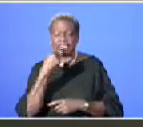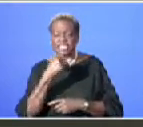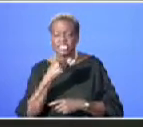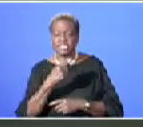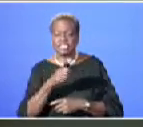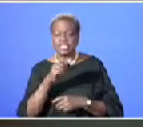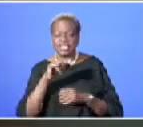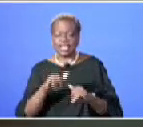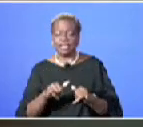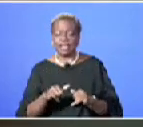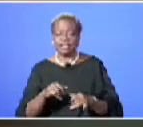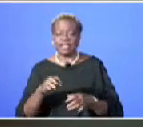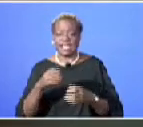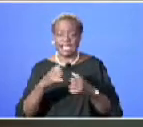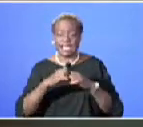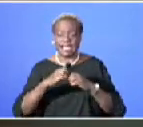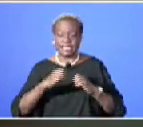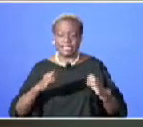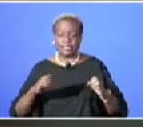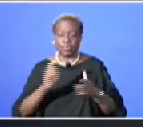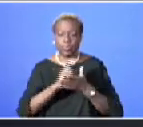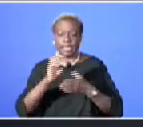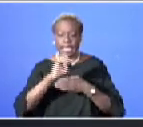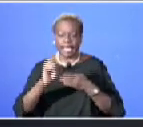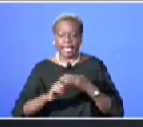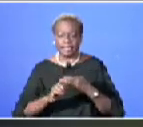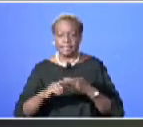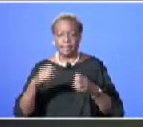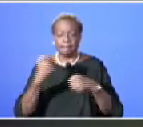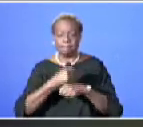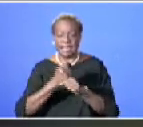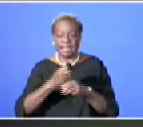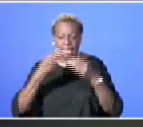weekend filling orders. Jiminita Swain, ZNS Network News.